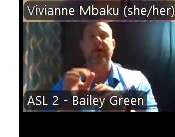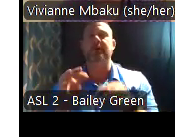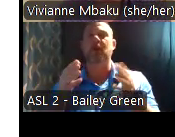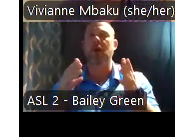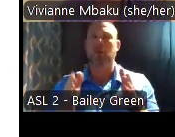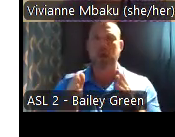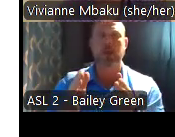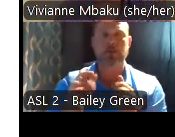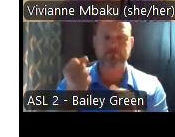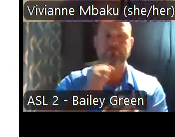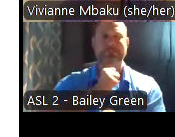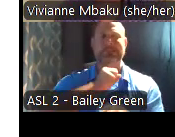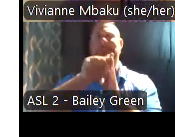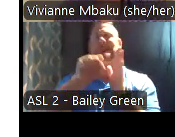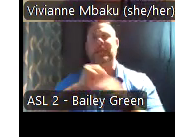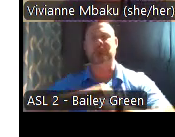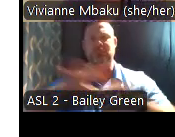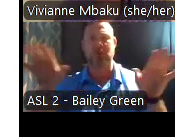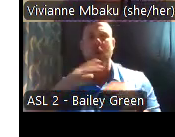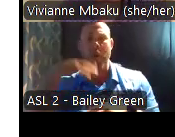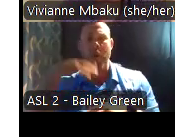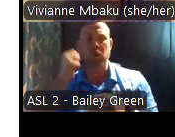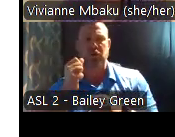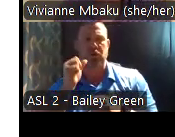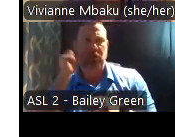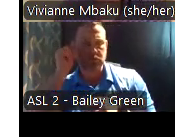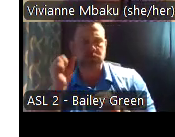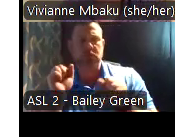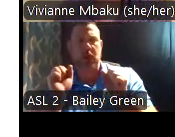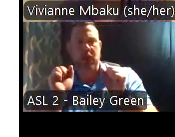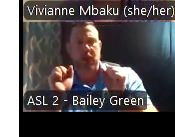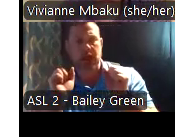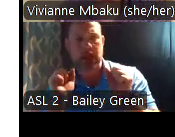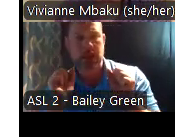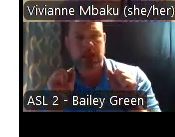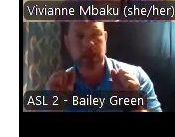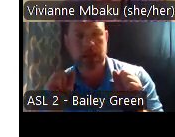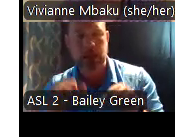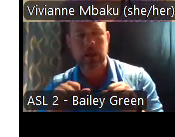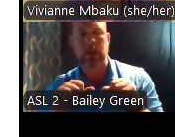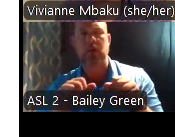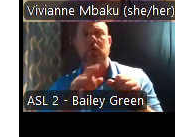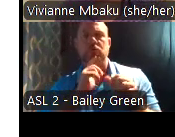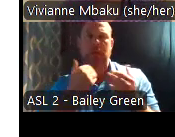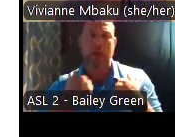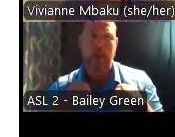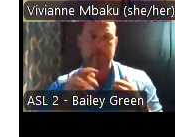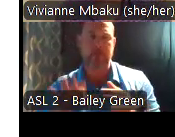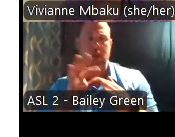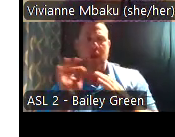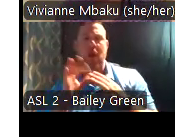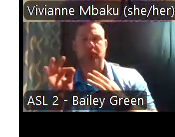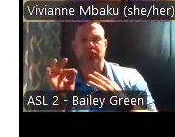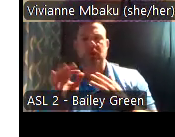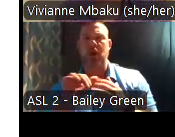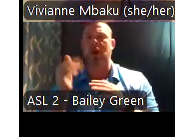work statewide so that all older adults can really have that option, other